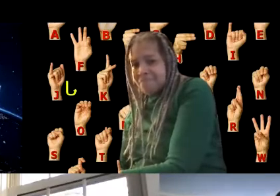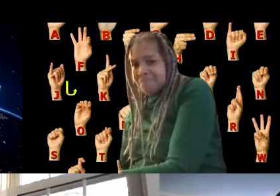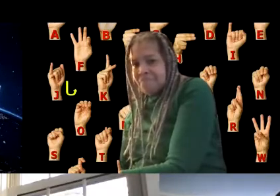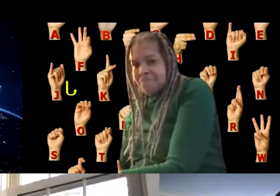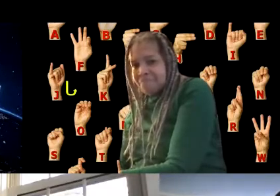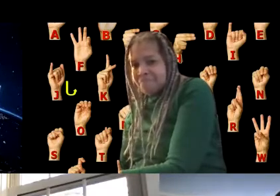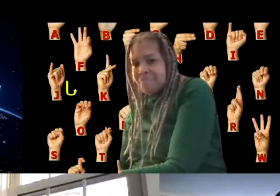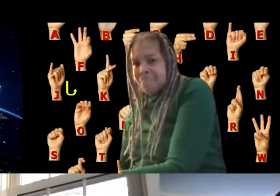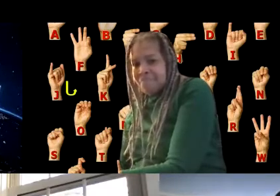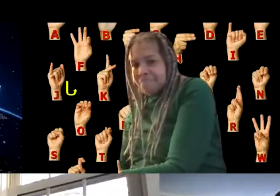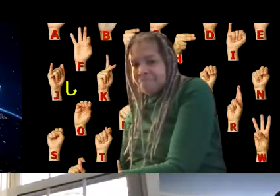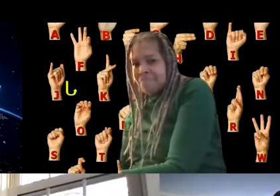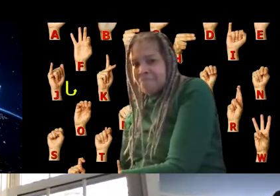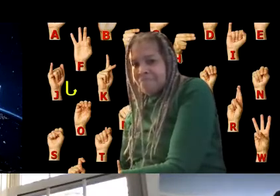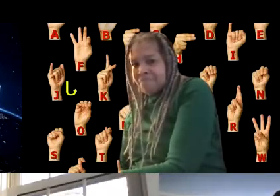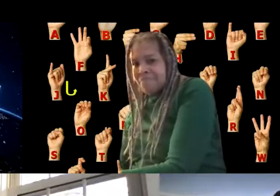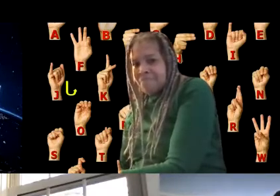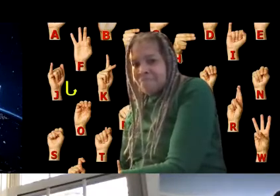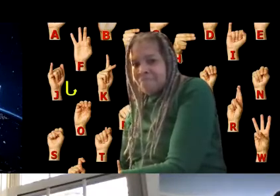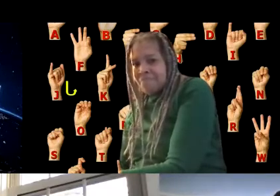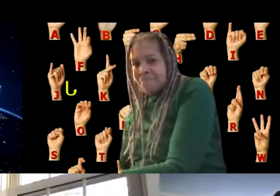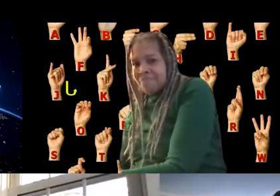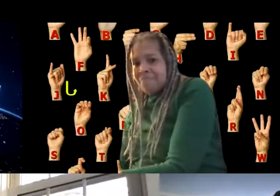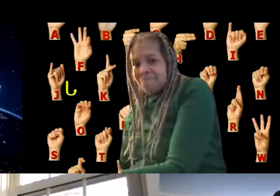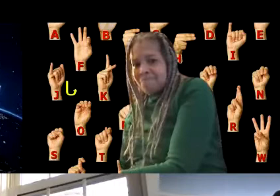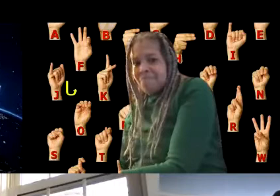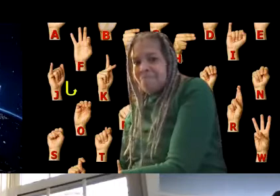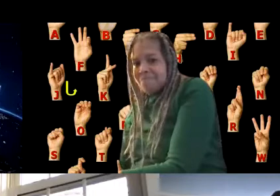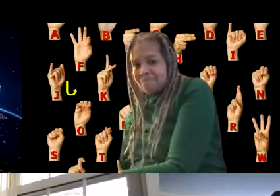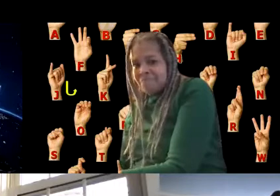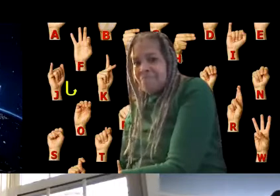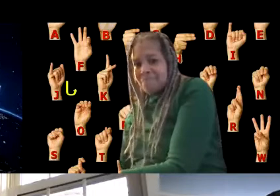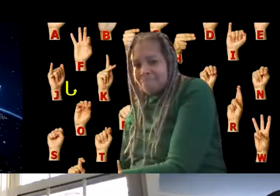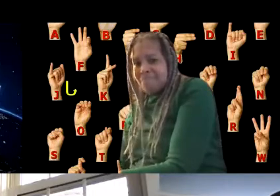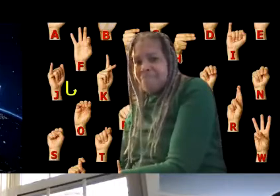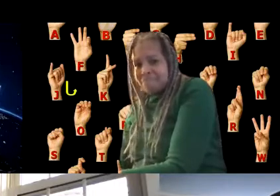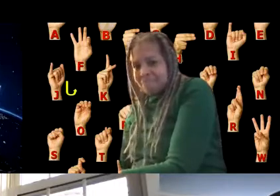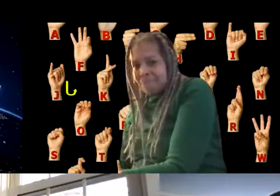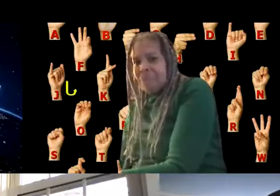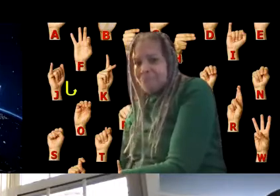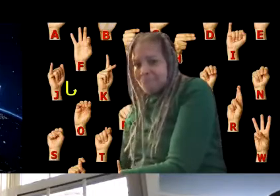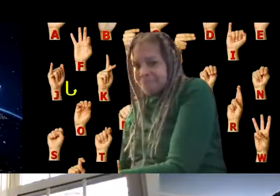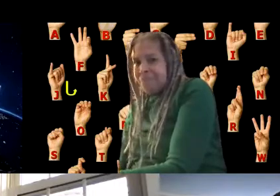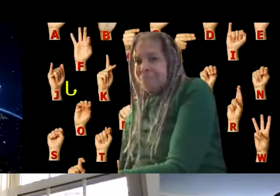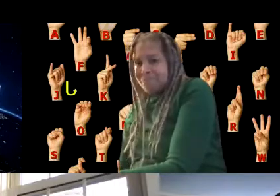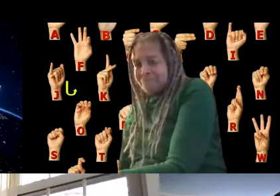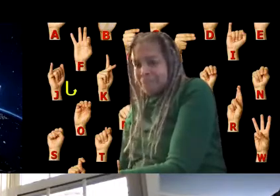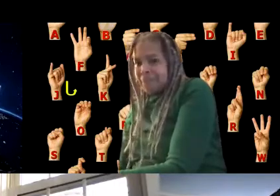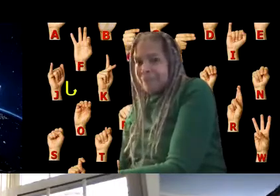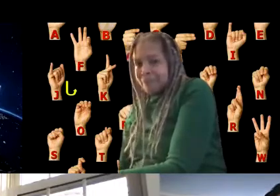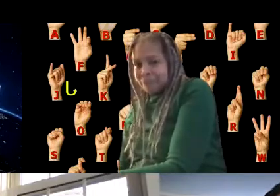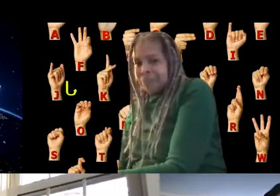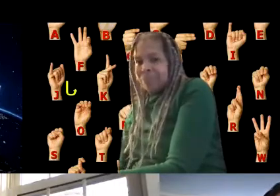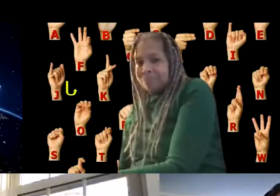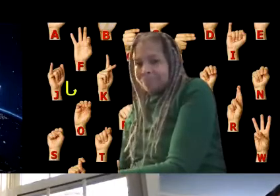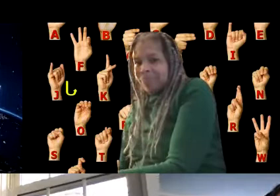really the best thing to do, but that's my initial reaction, and it's probably the reaction of a lot of people. But that doesn't help